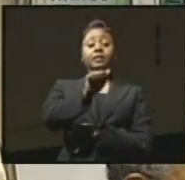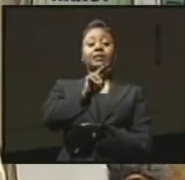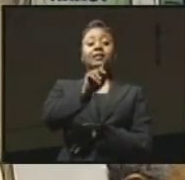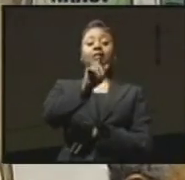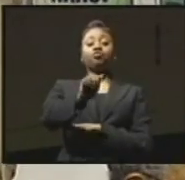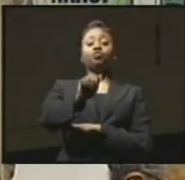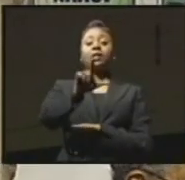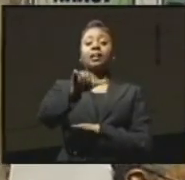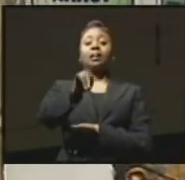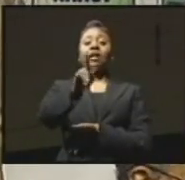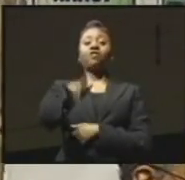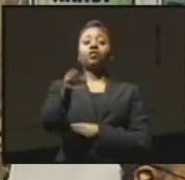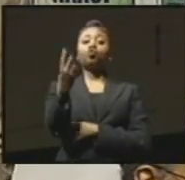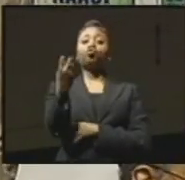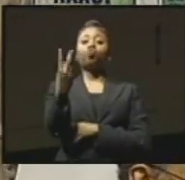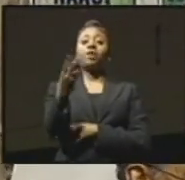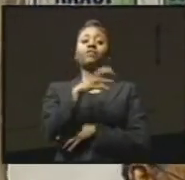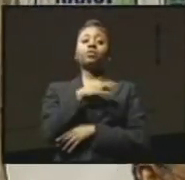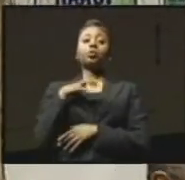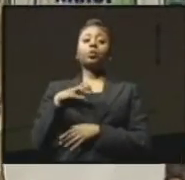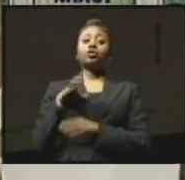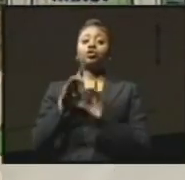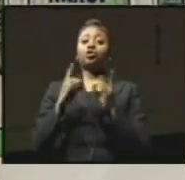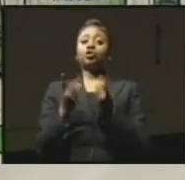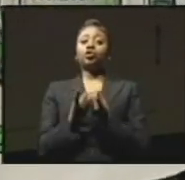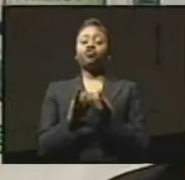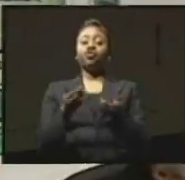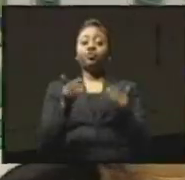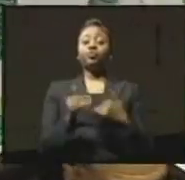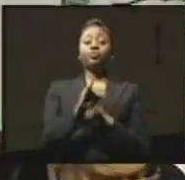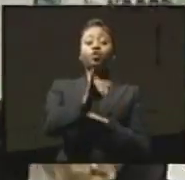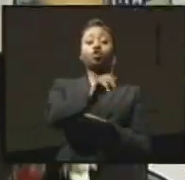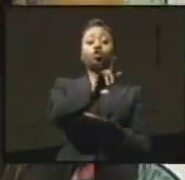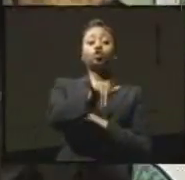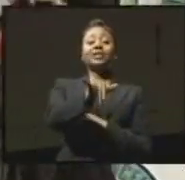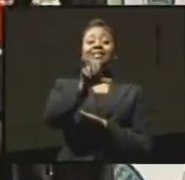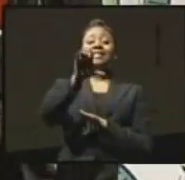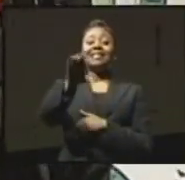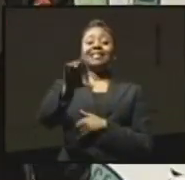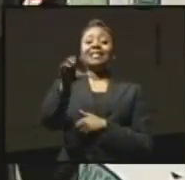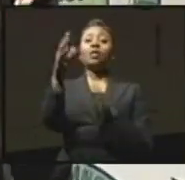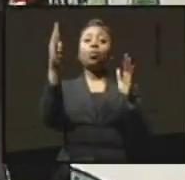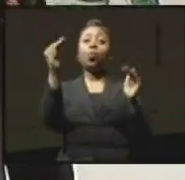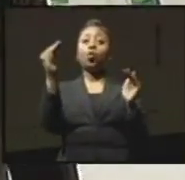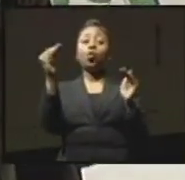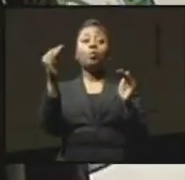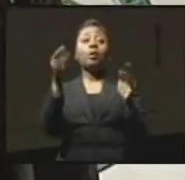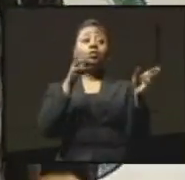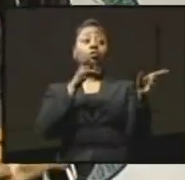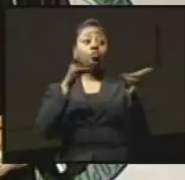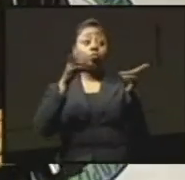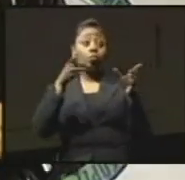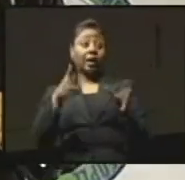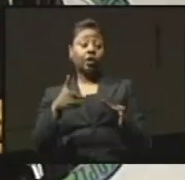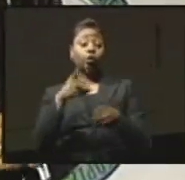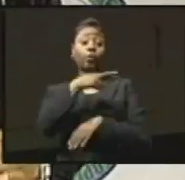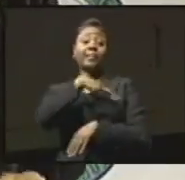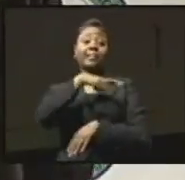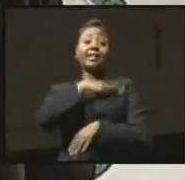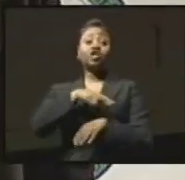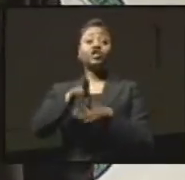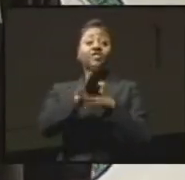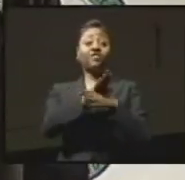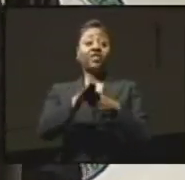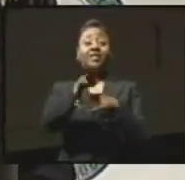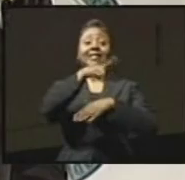Michigan. Reverend Julius C. Hope, Director, Religious Affairs, National